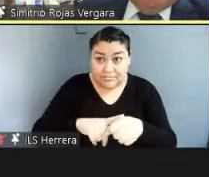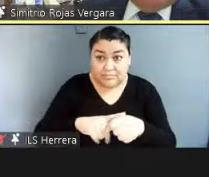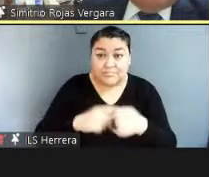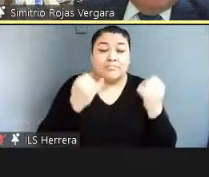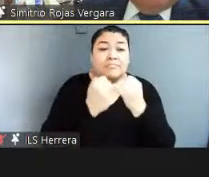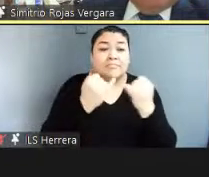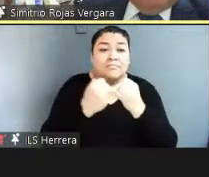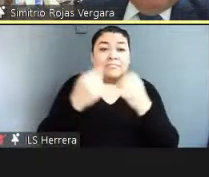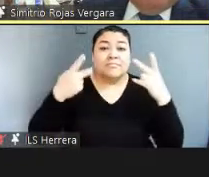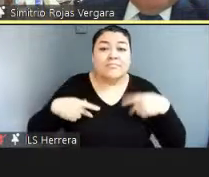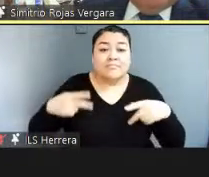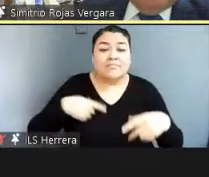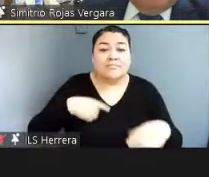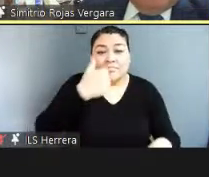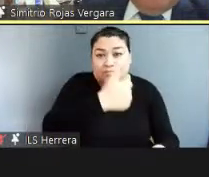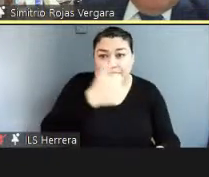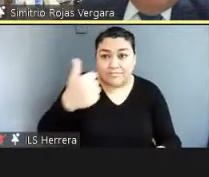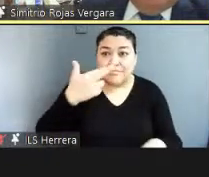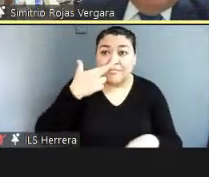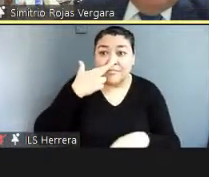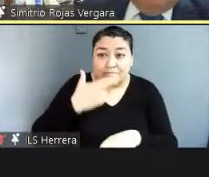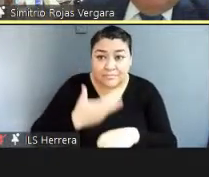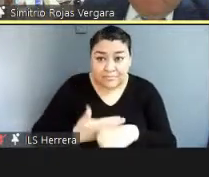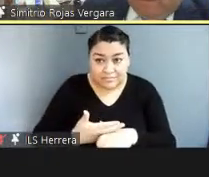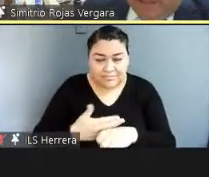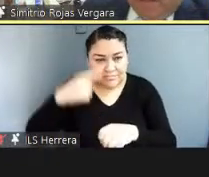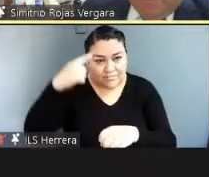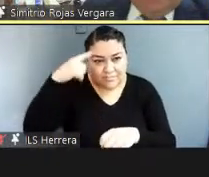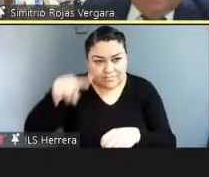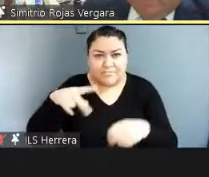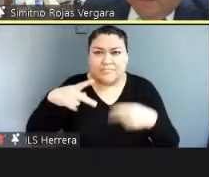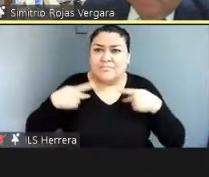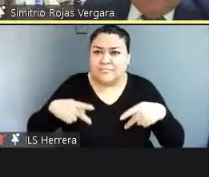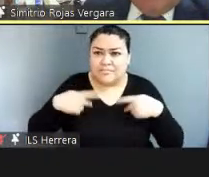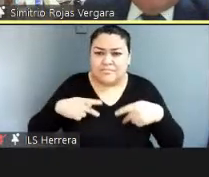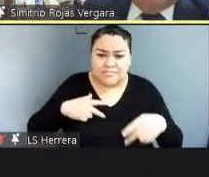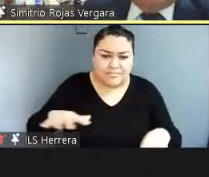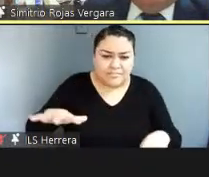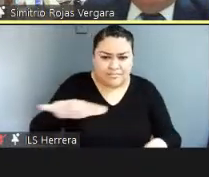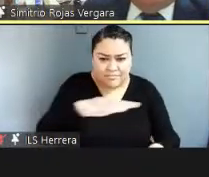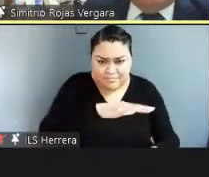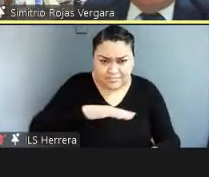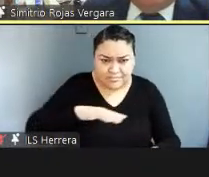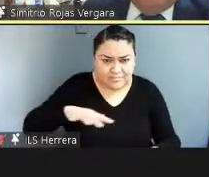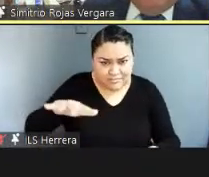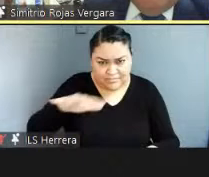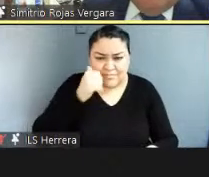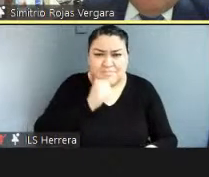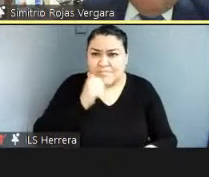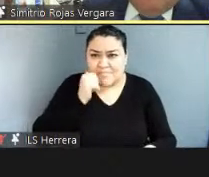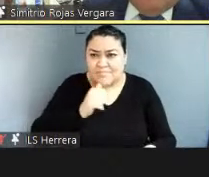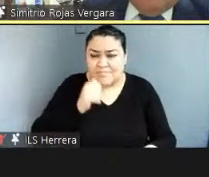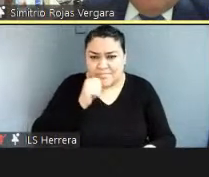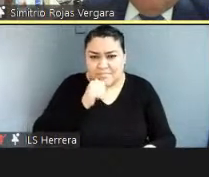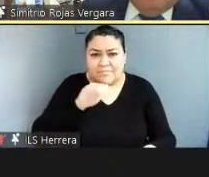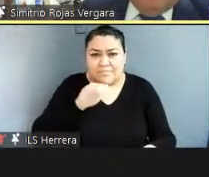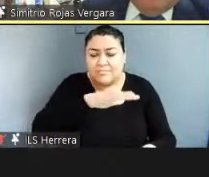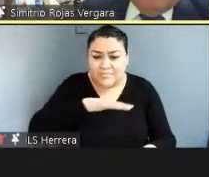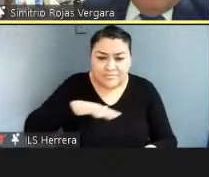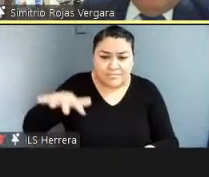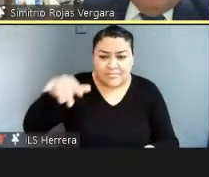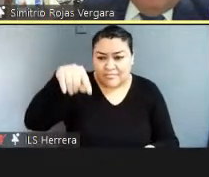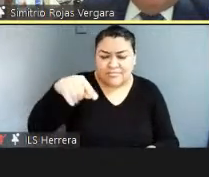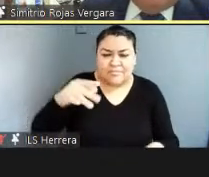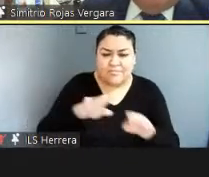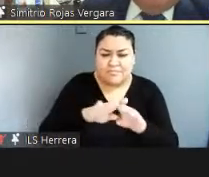respecting and valuing human and cultural diversity, and emphasizing social responsibility, particularly environmental